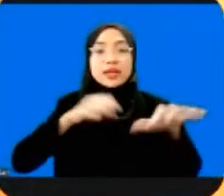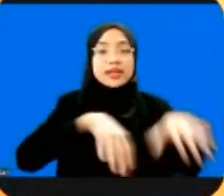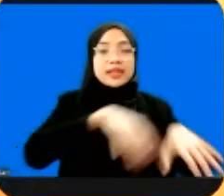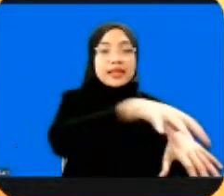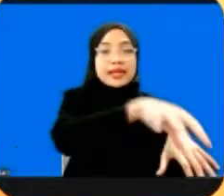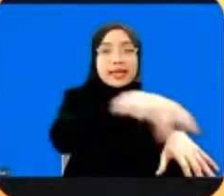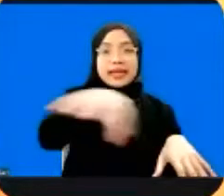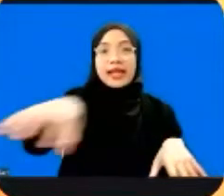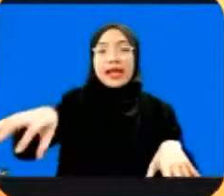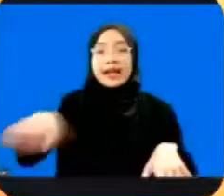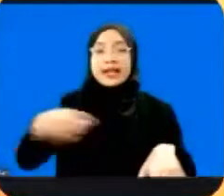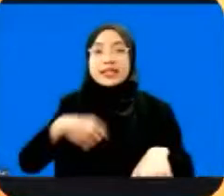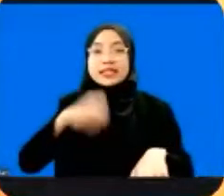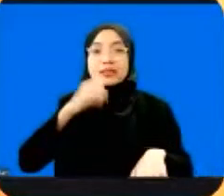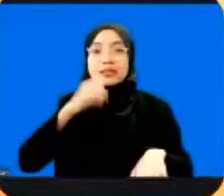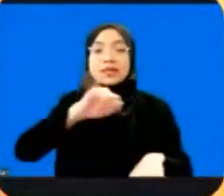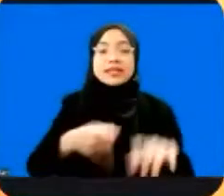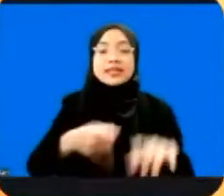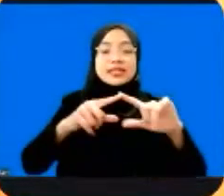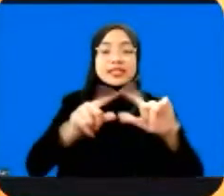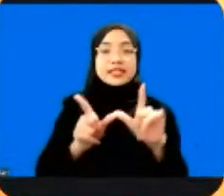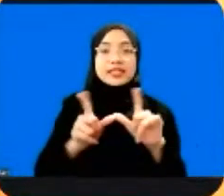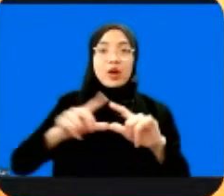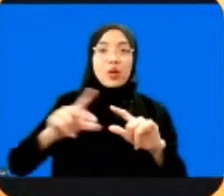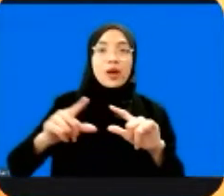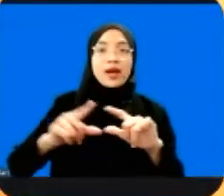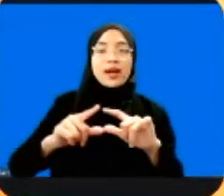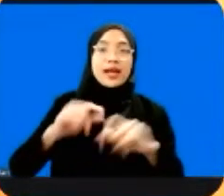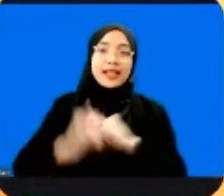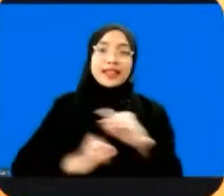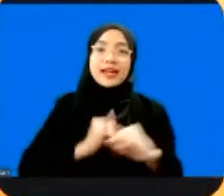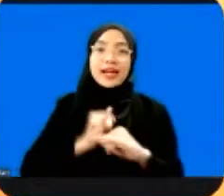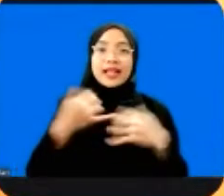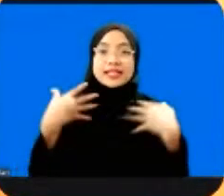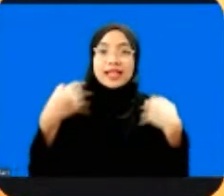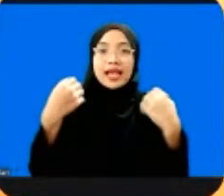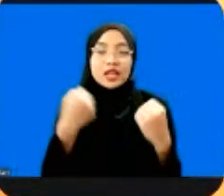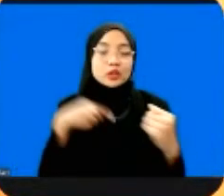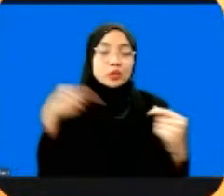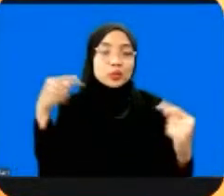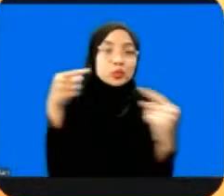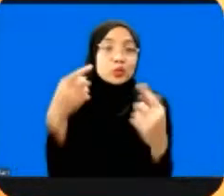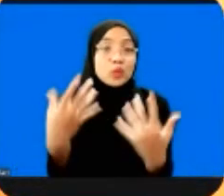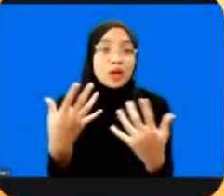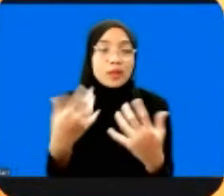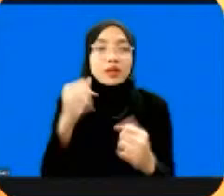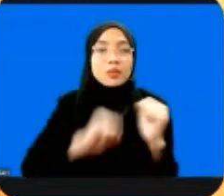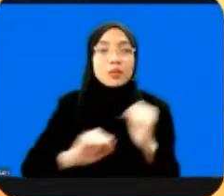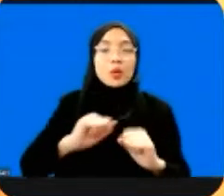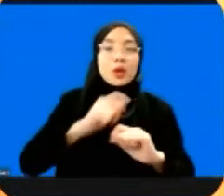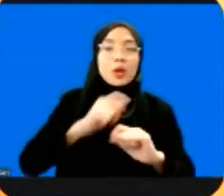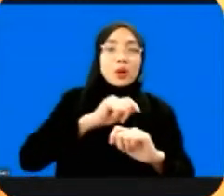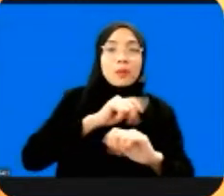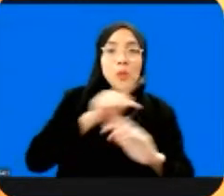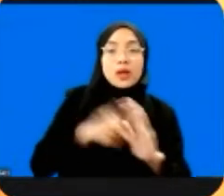Stable Wellness Local Champion to carry out the educational program